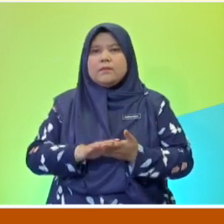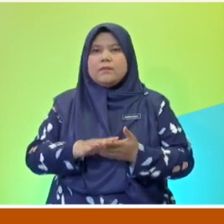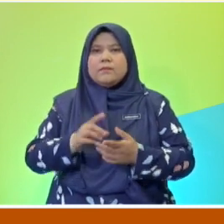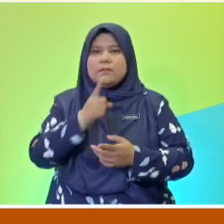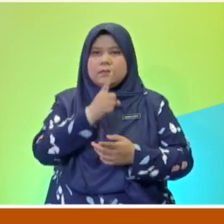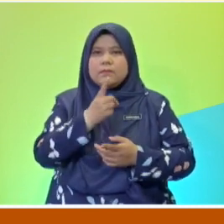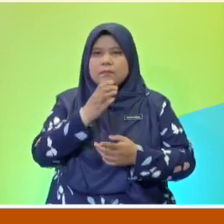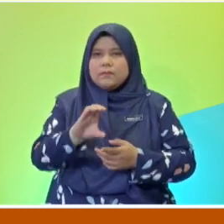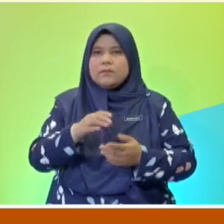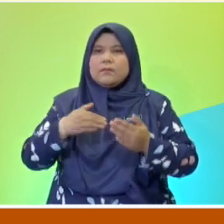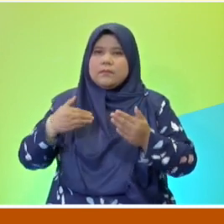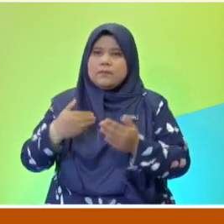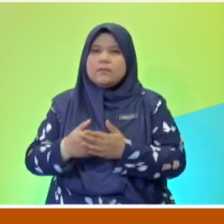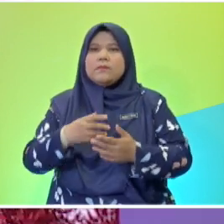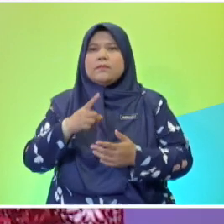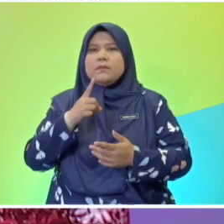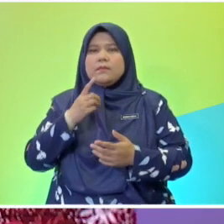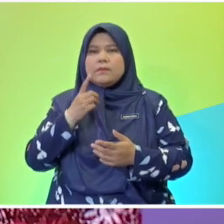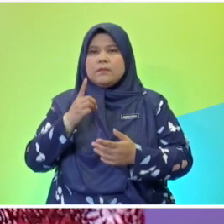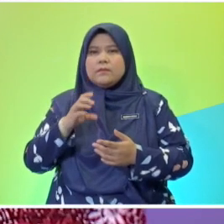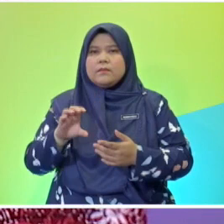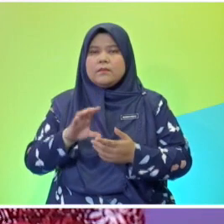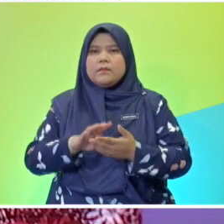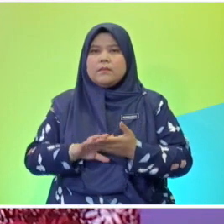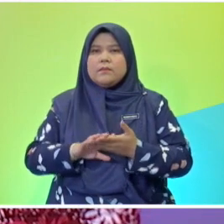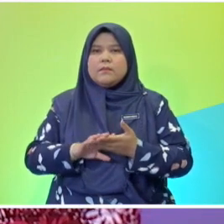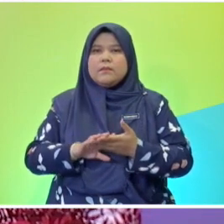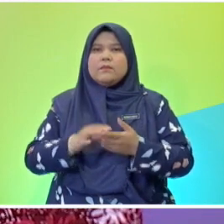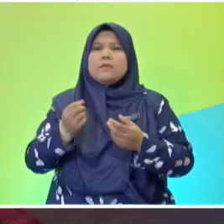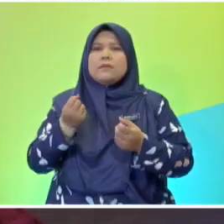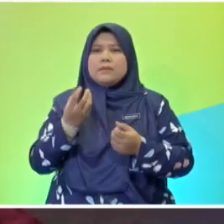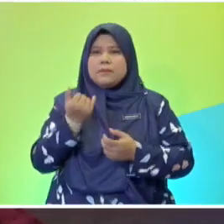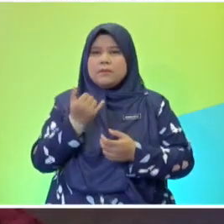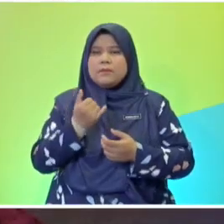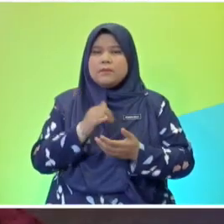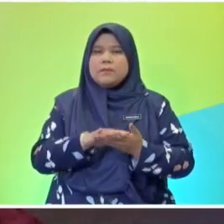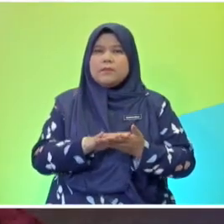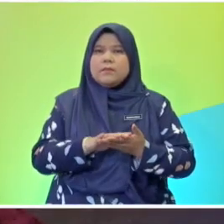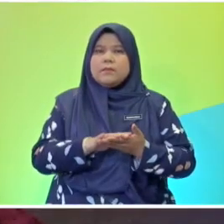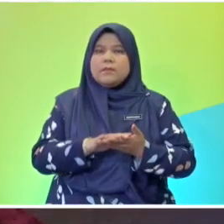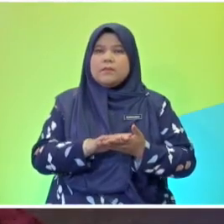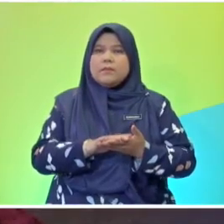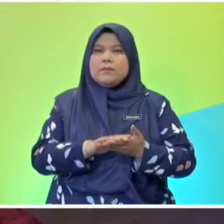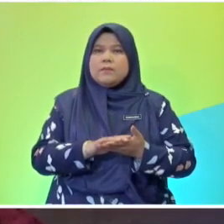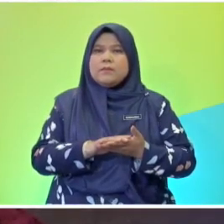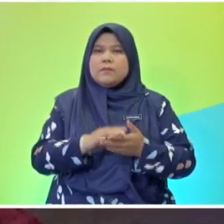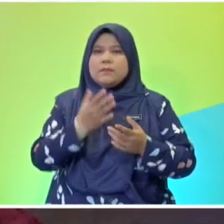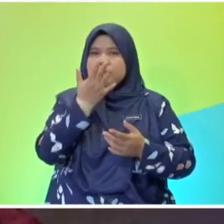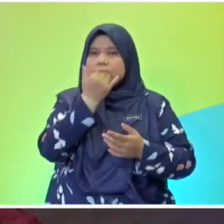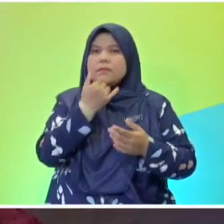100 to 120 words. Miss, why is there a word count difference for this part? Okay, because of